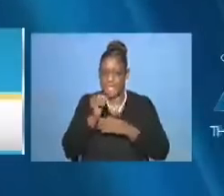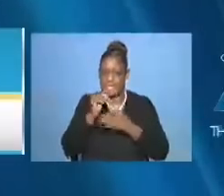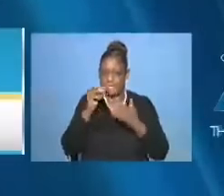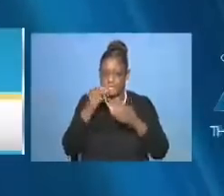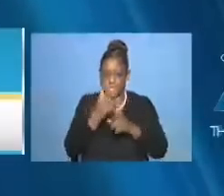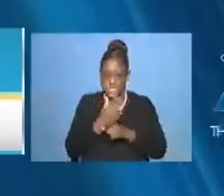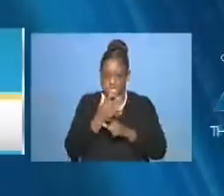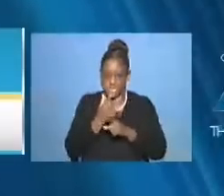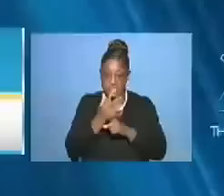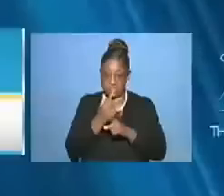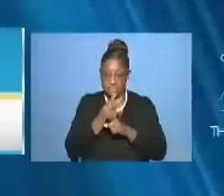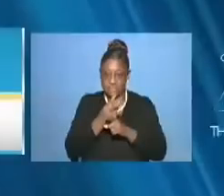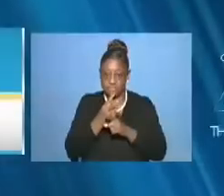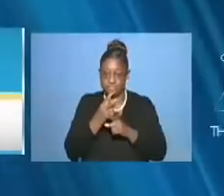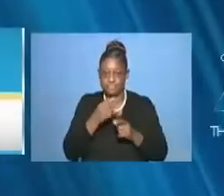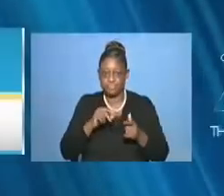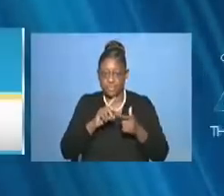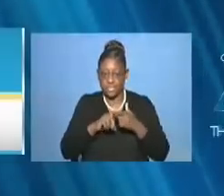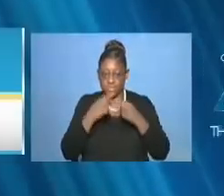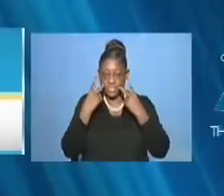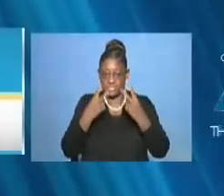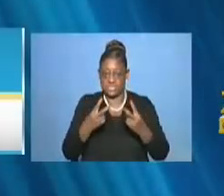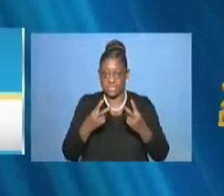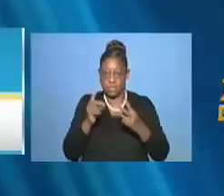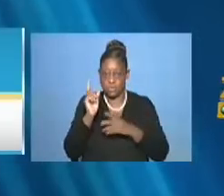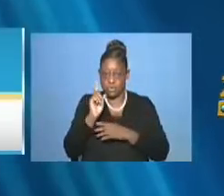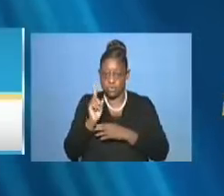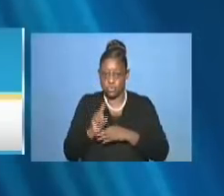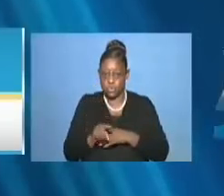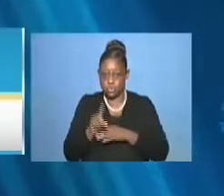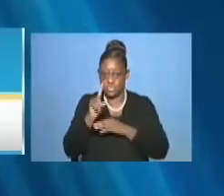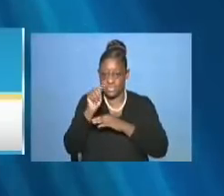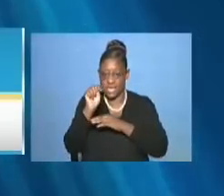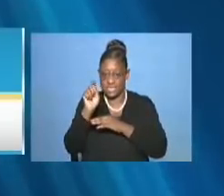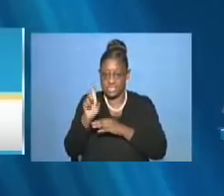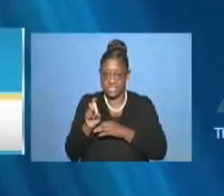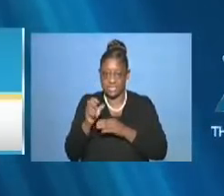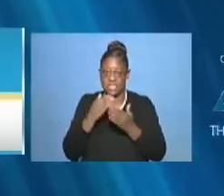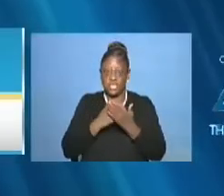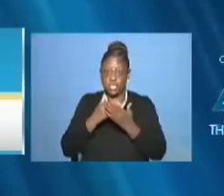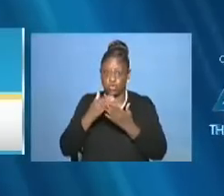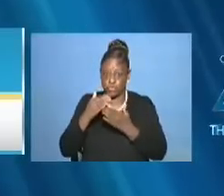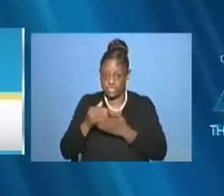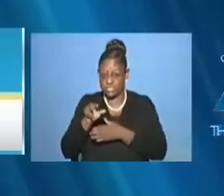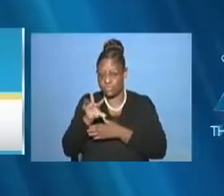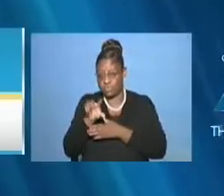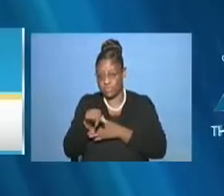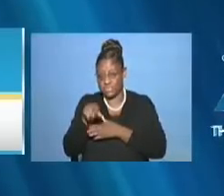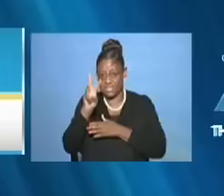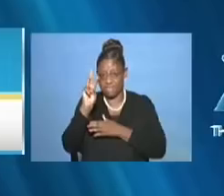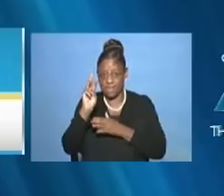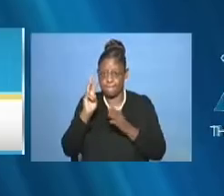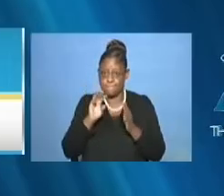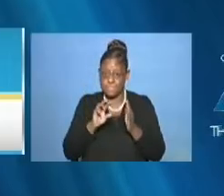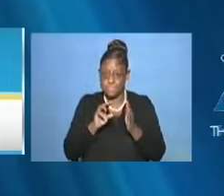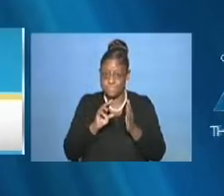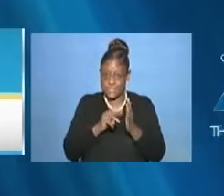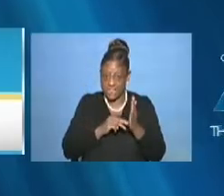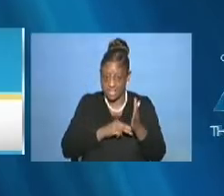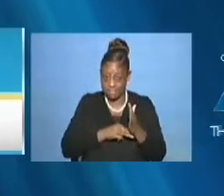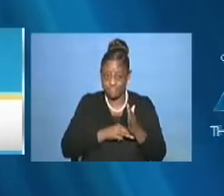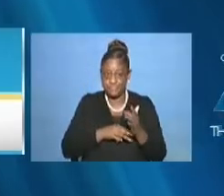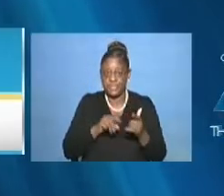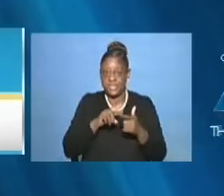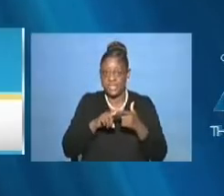taxes. Non-tax revenue performance improved by $3.7 million, or 4.9%, to